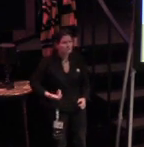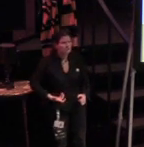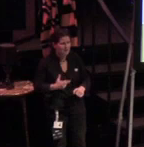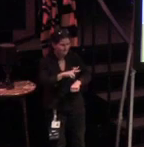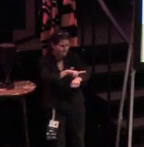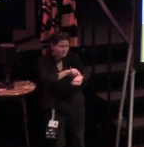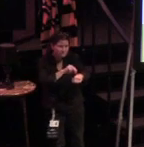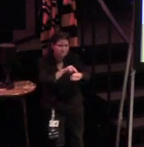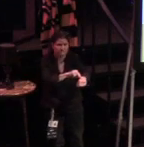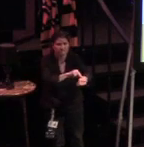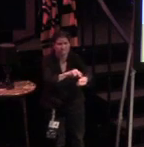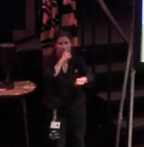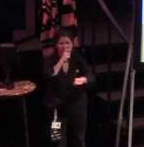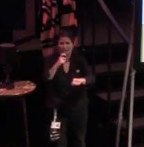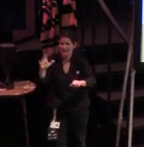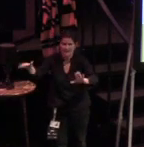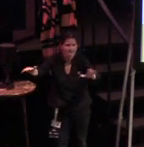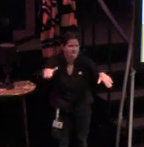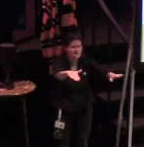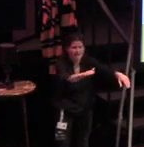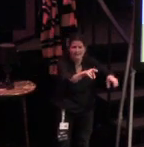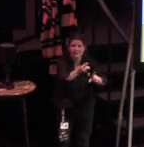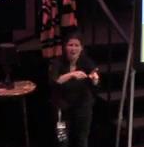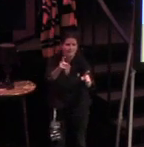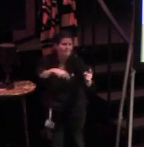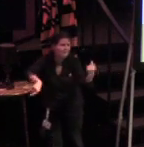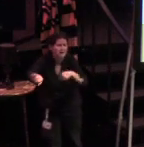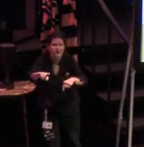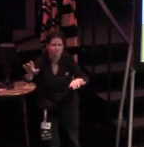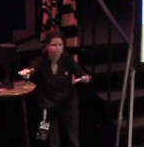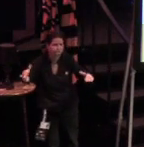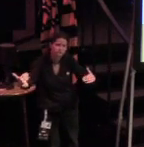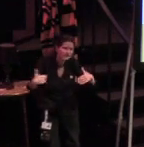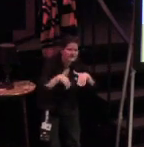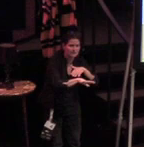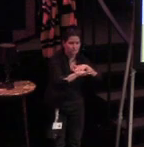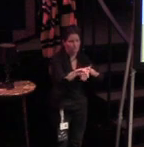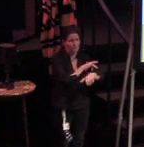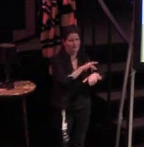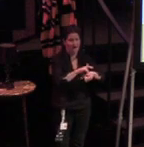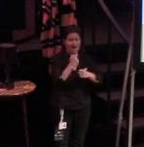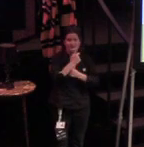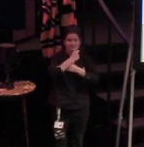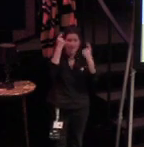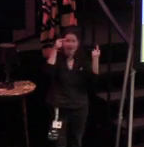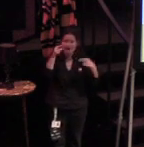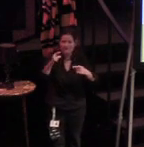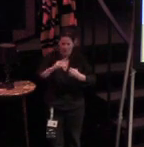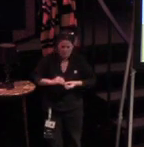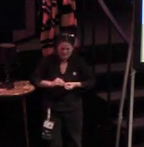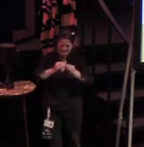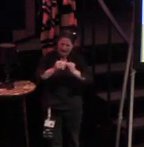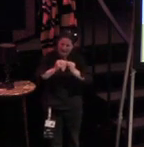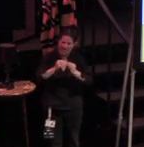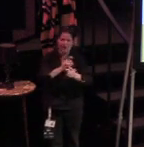into the theater and I didn't realize that I was designing this like you know incredible community engagement strategy they'd been sat there but you know how do we do